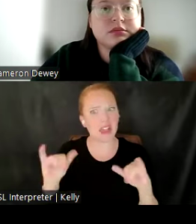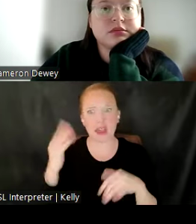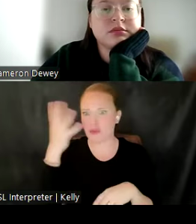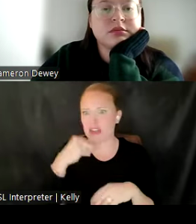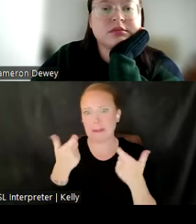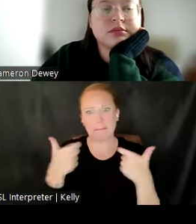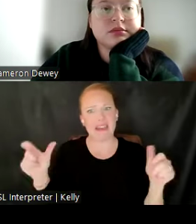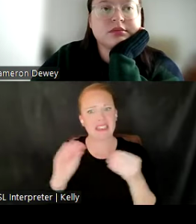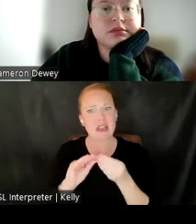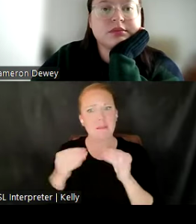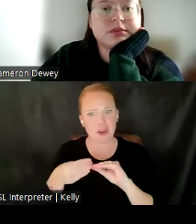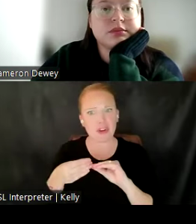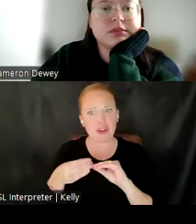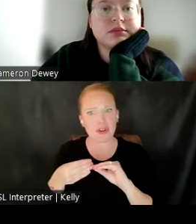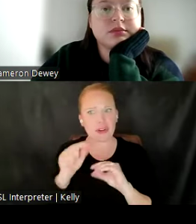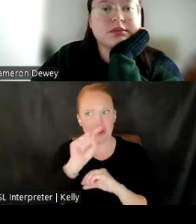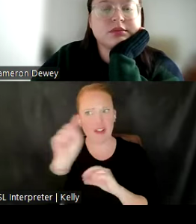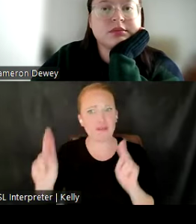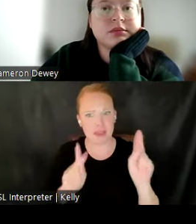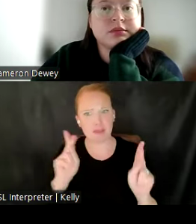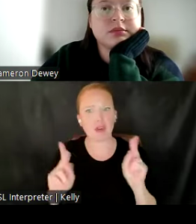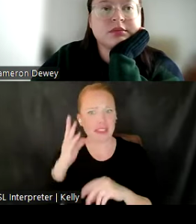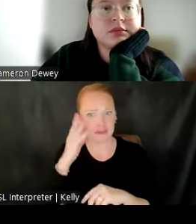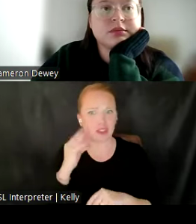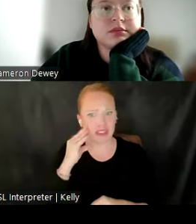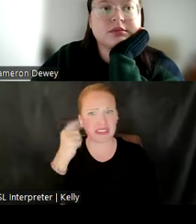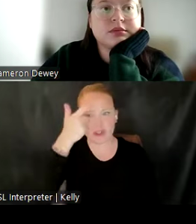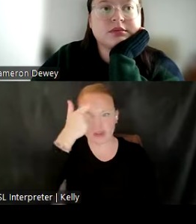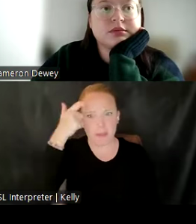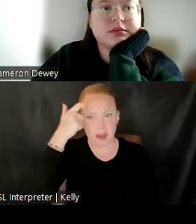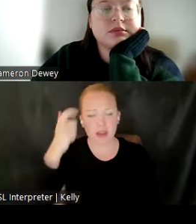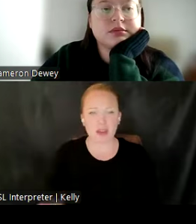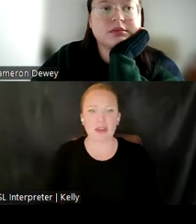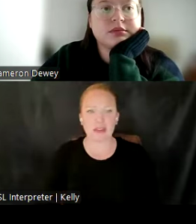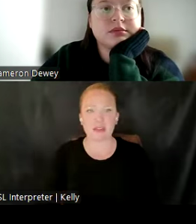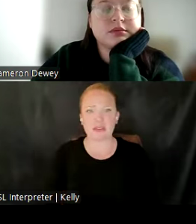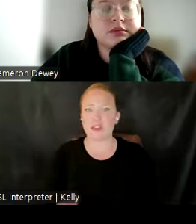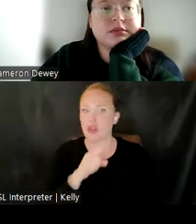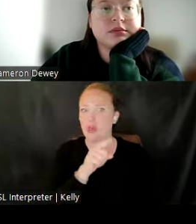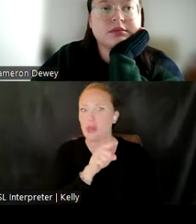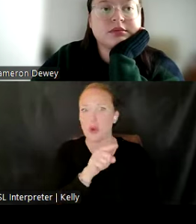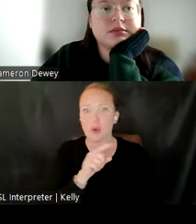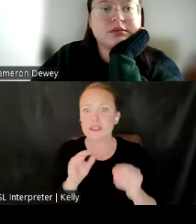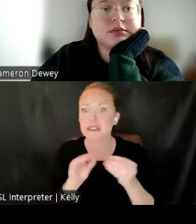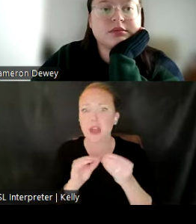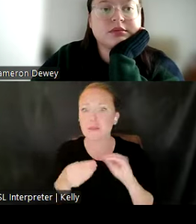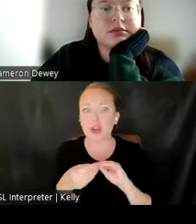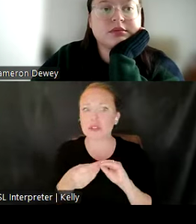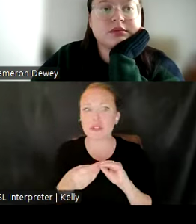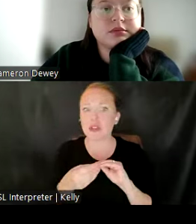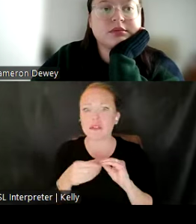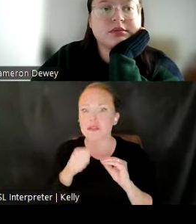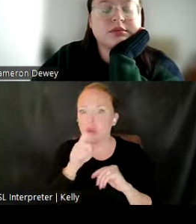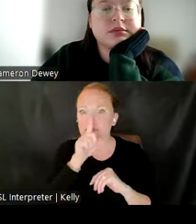percentage of individuals who are experiencing trauma. And these numbers don't even reflect the individuals